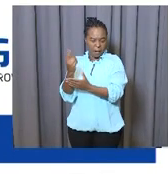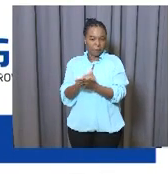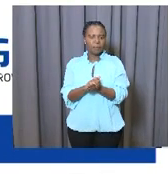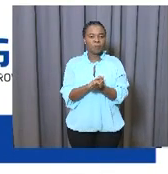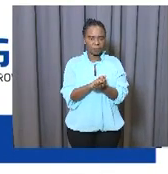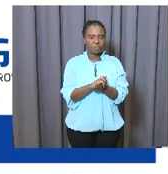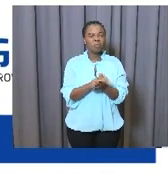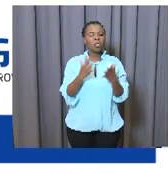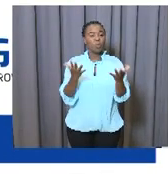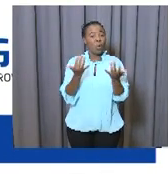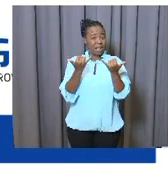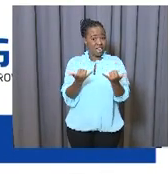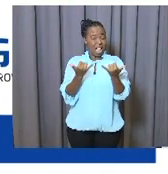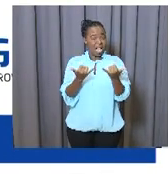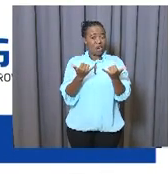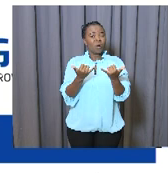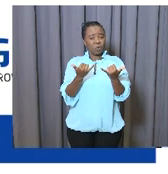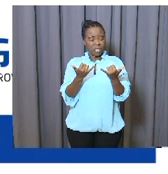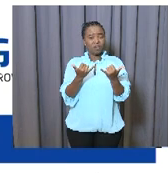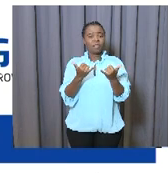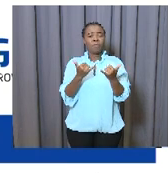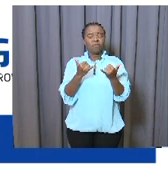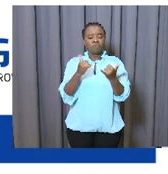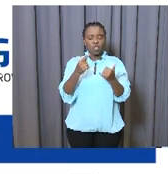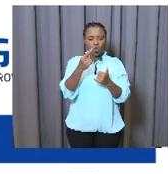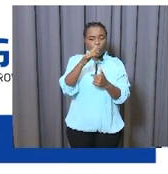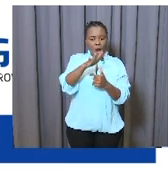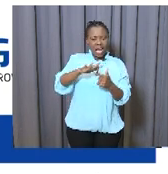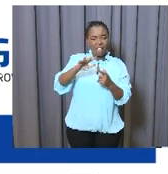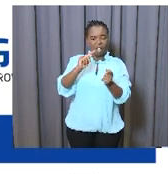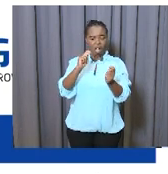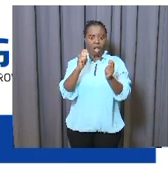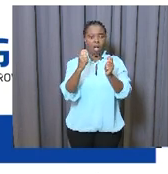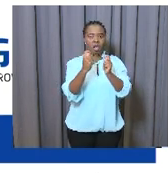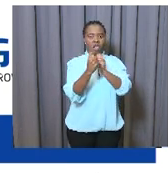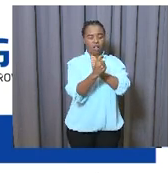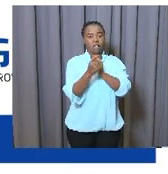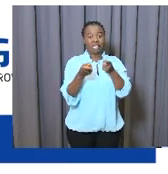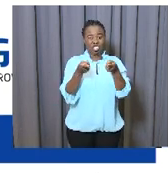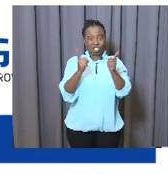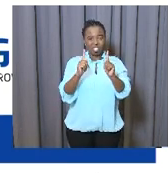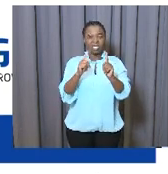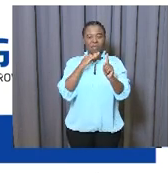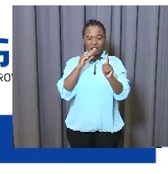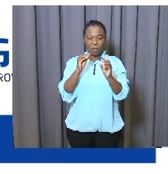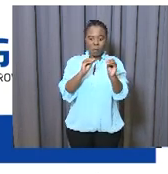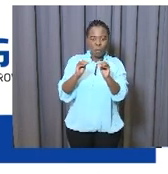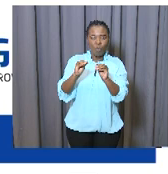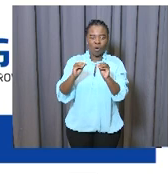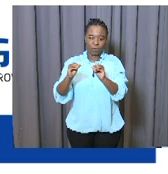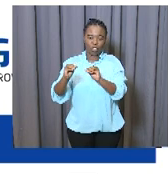this is what we call the shifting geography or the changing geography of hotspots.